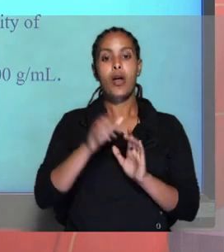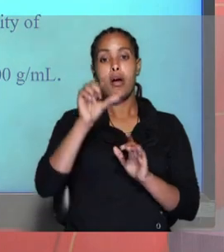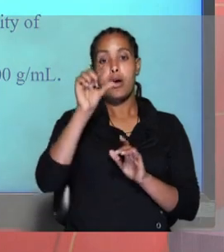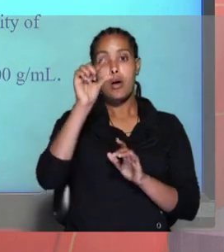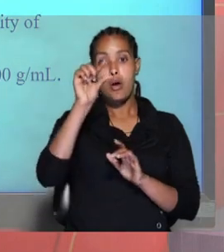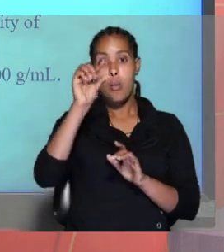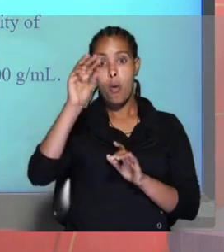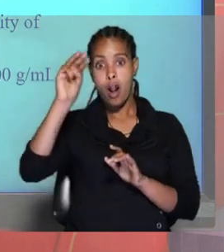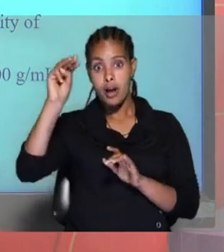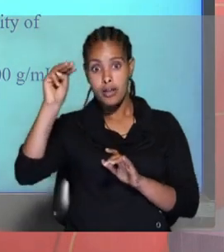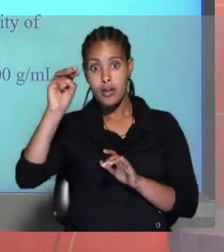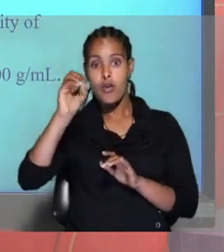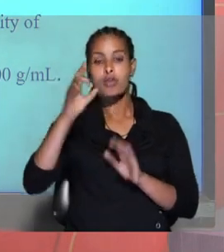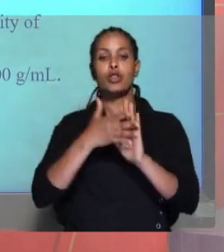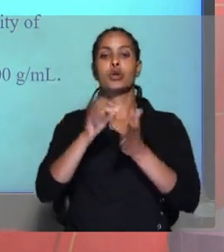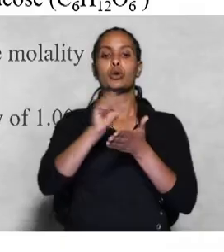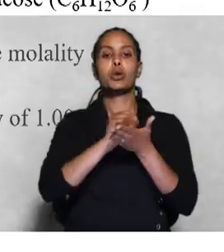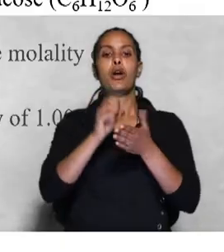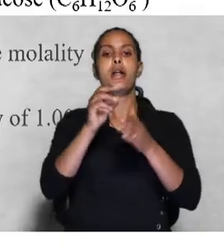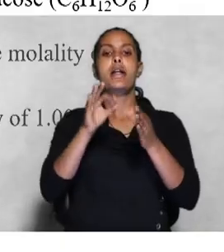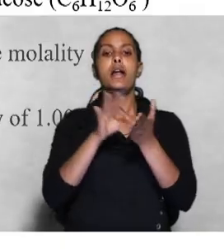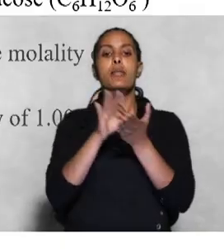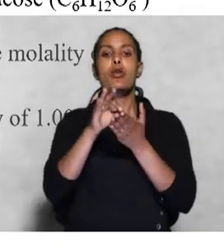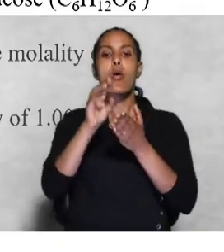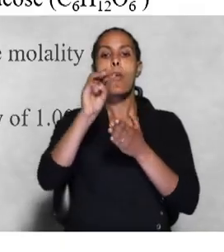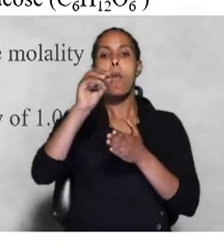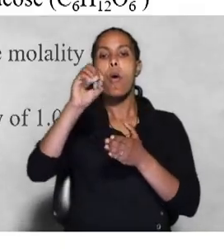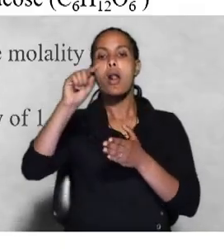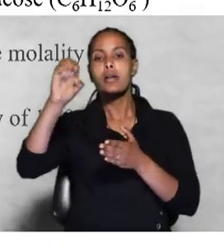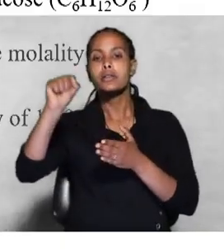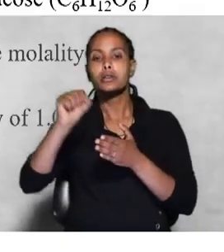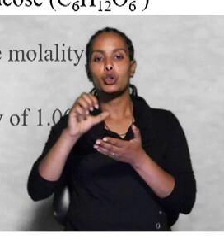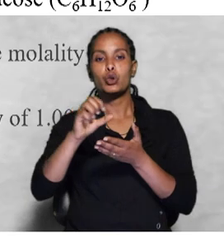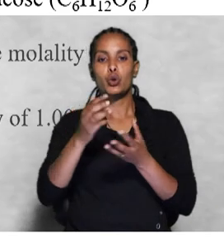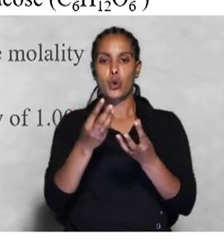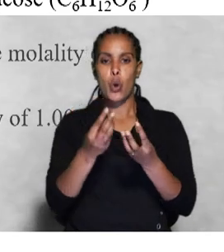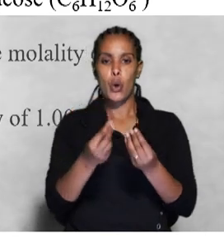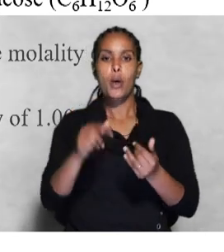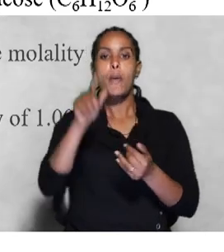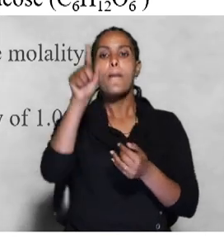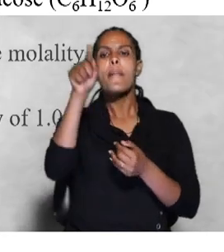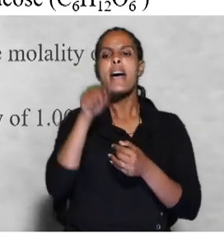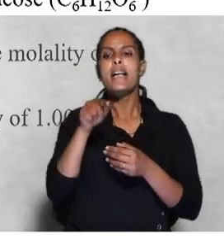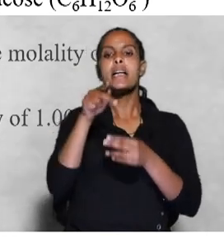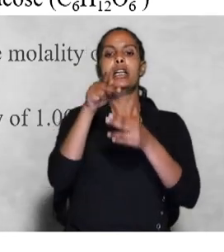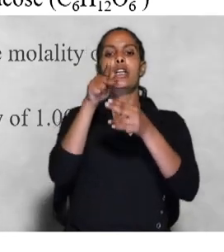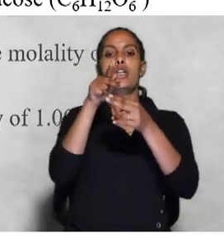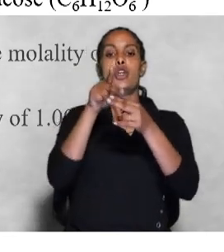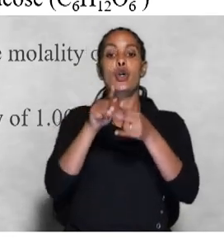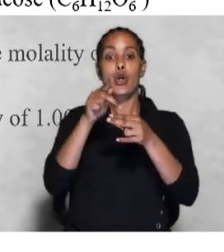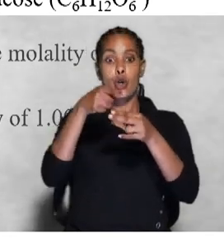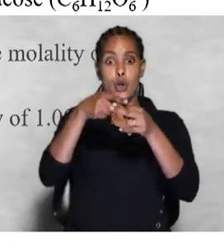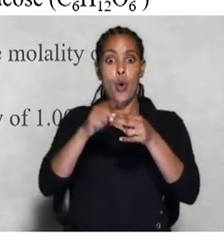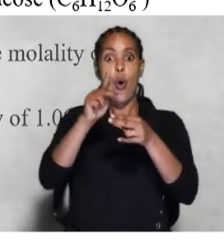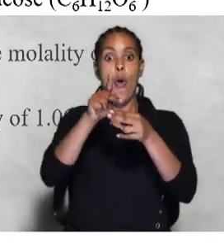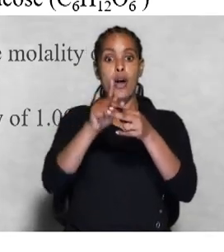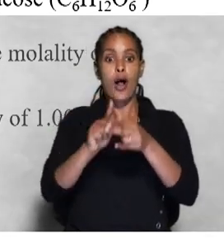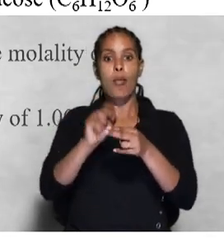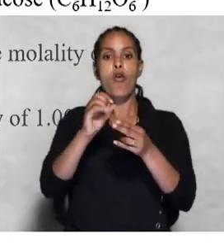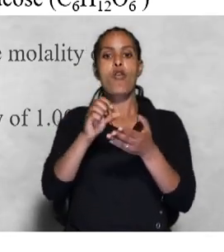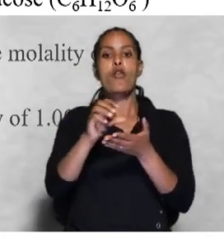Molality of the solution is number of moles of solutes per kilogram of